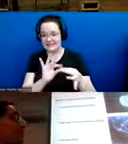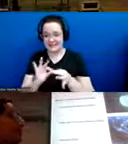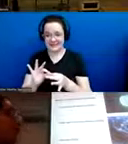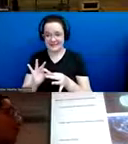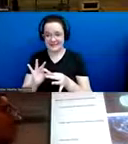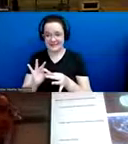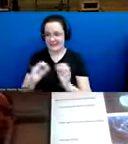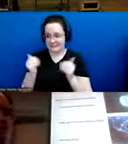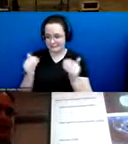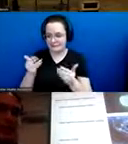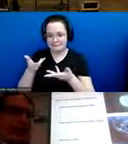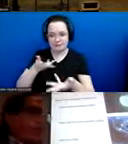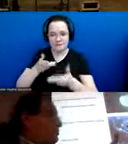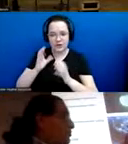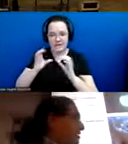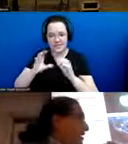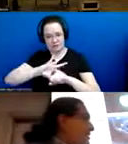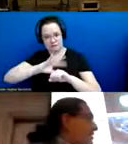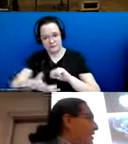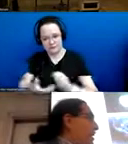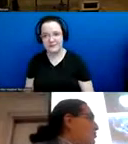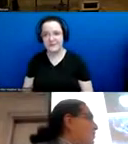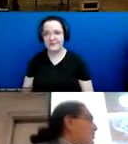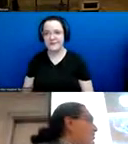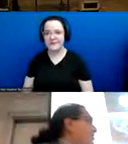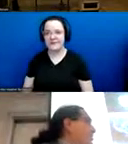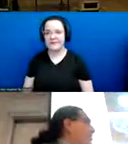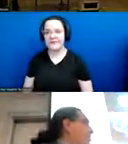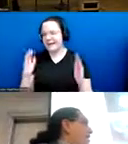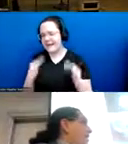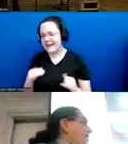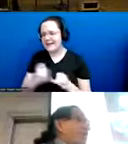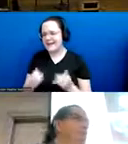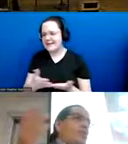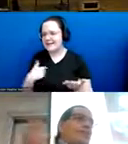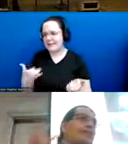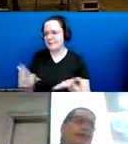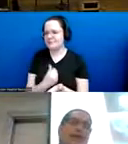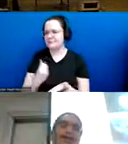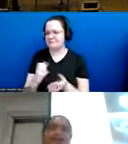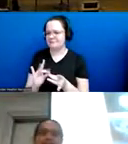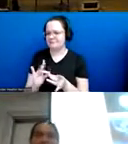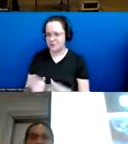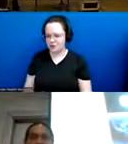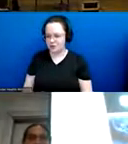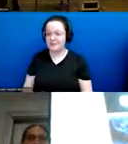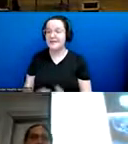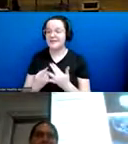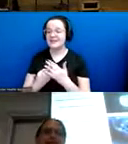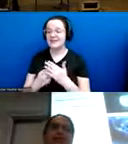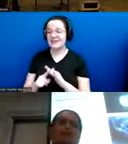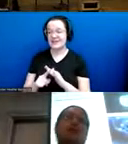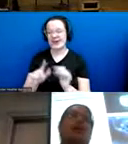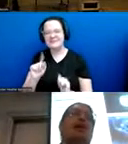these conversations globally, right? And then, of course, the last thing, and I just want to mention it, starting in the late 80s and